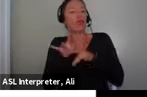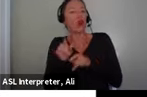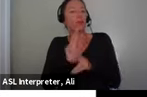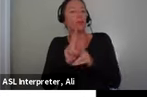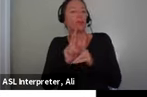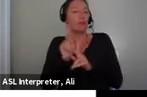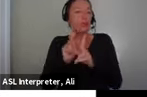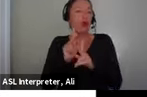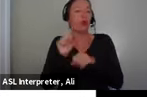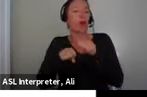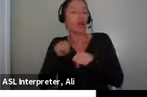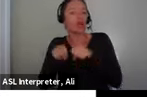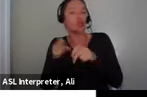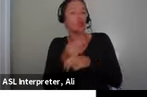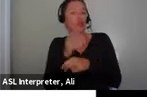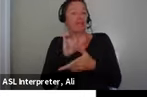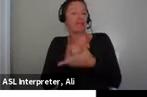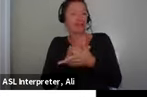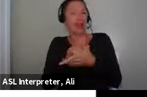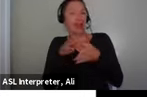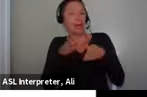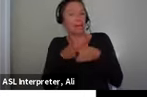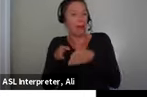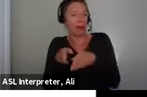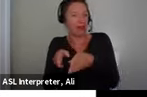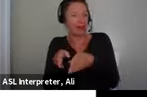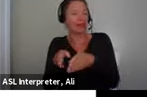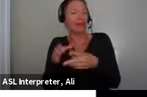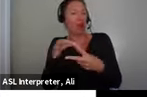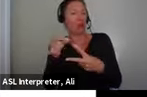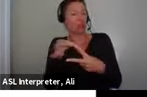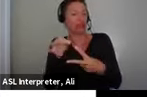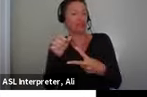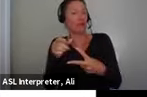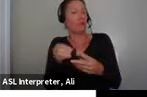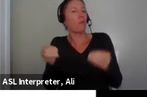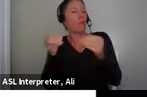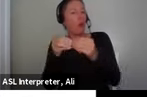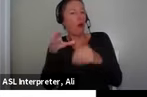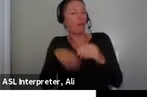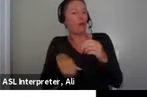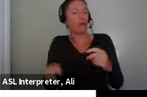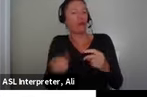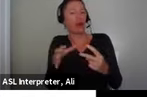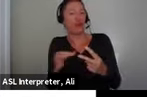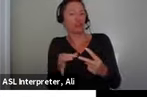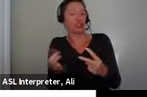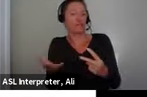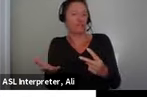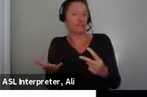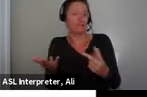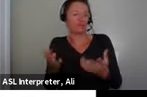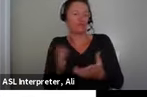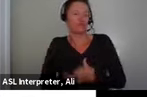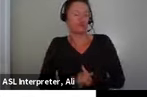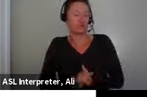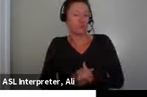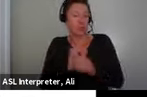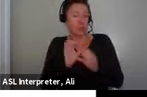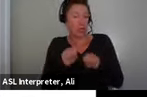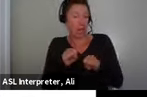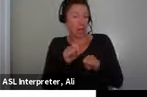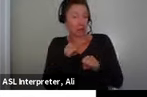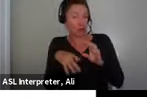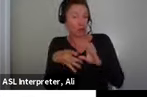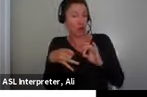would be using that route would be much larger than it would be for the other alternative. Can you comment